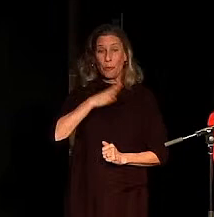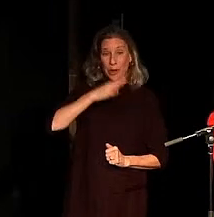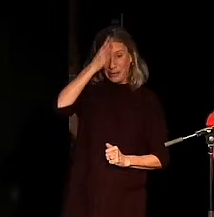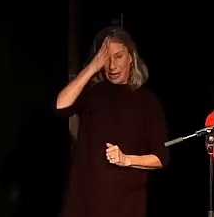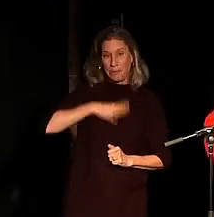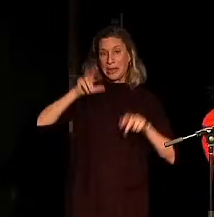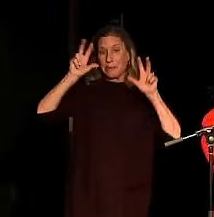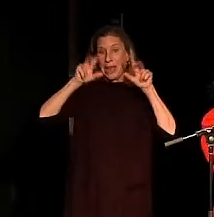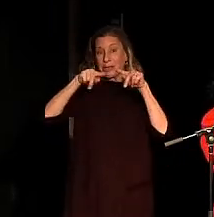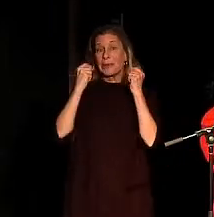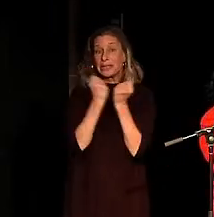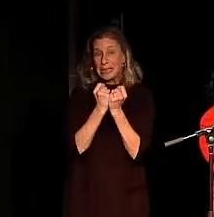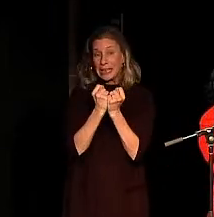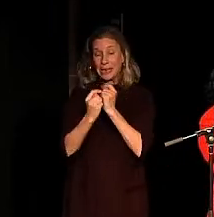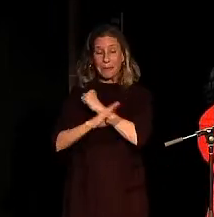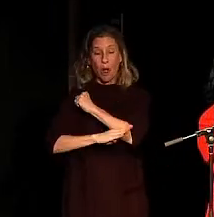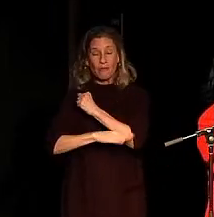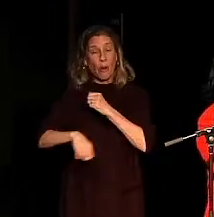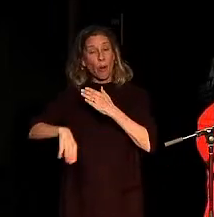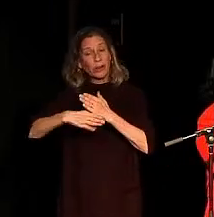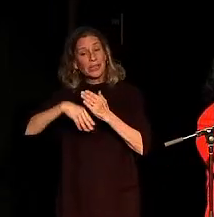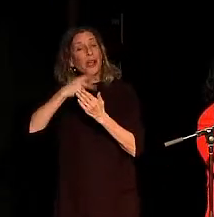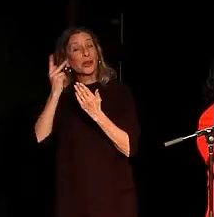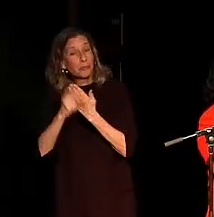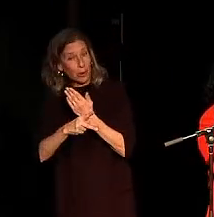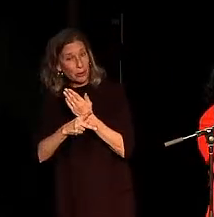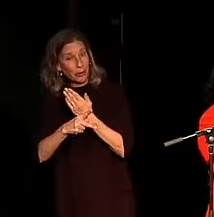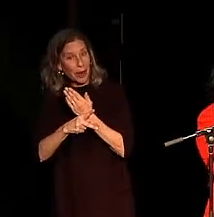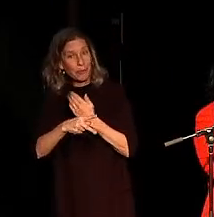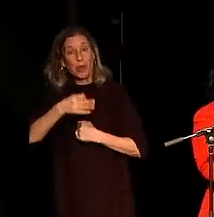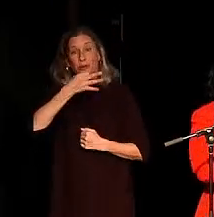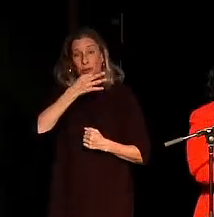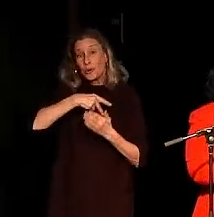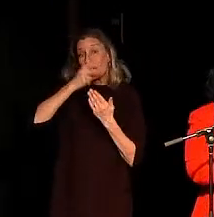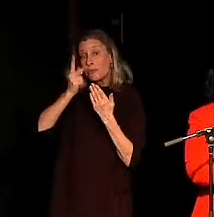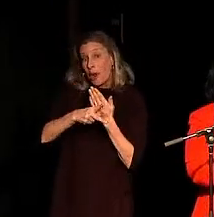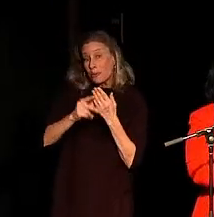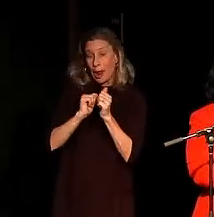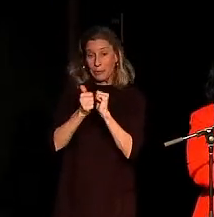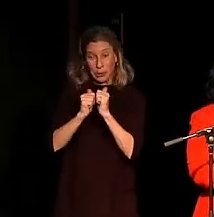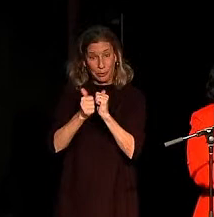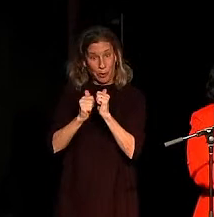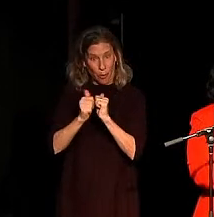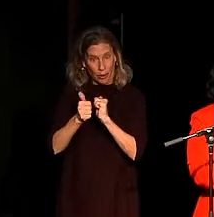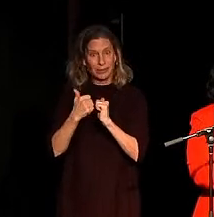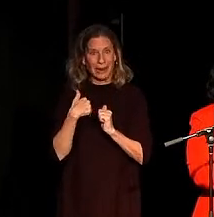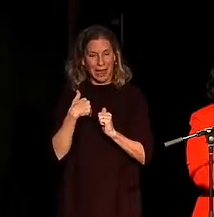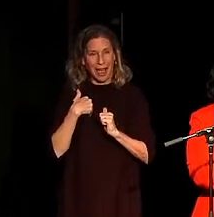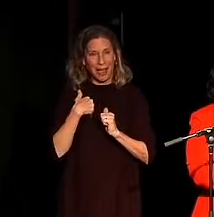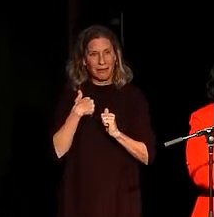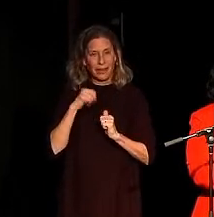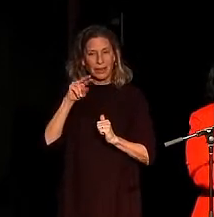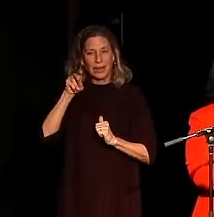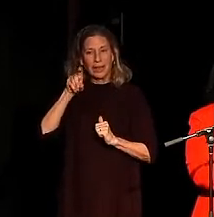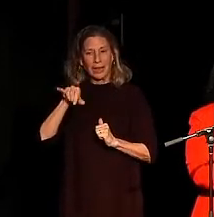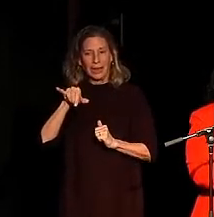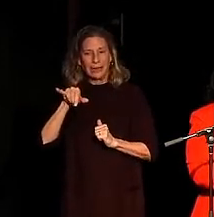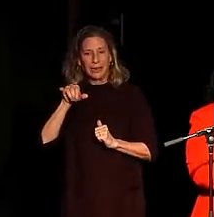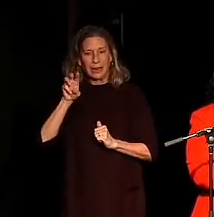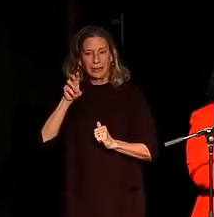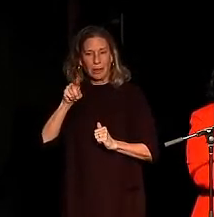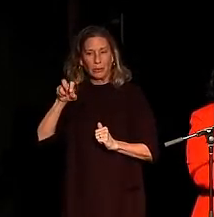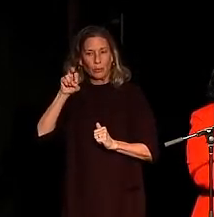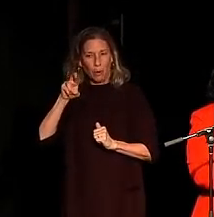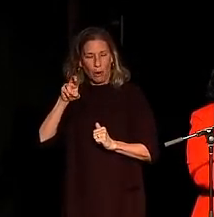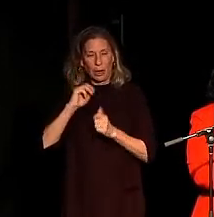basketball teams, our fall men's soccer program, our upcoming programs. We have Andy Walker, our athletic director,